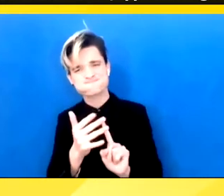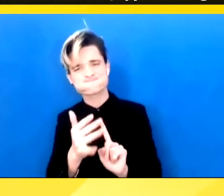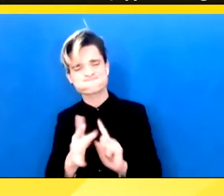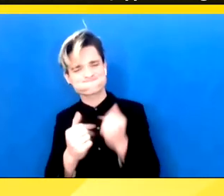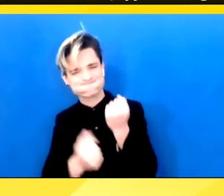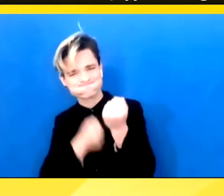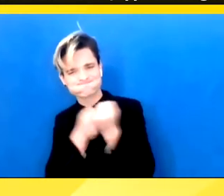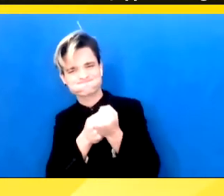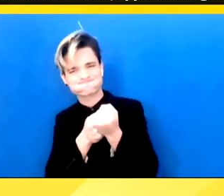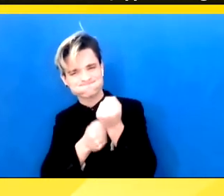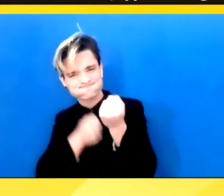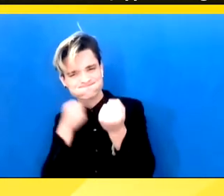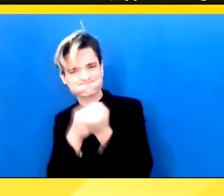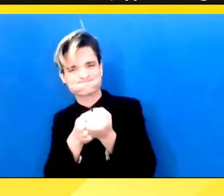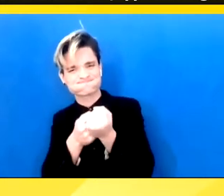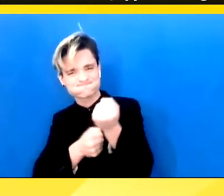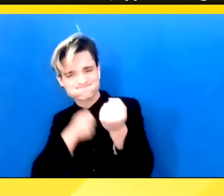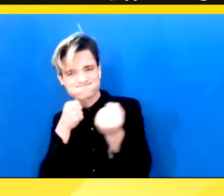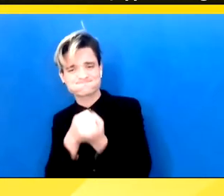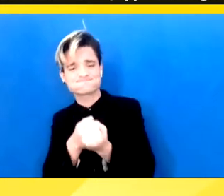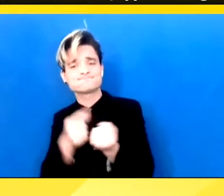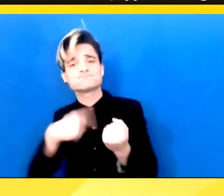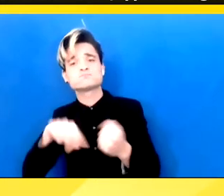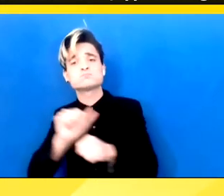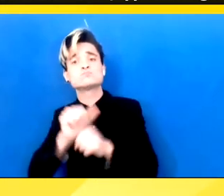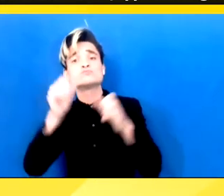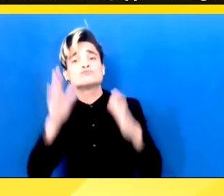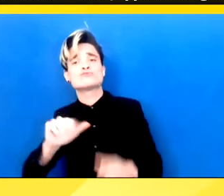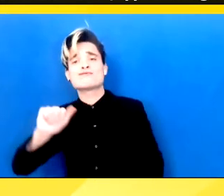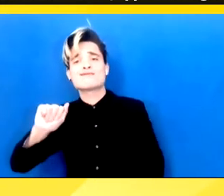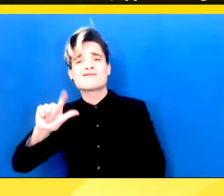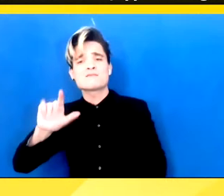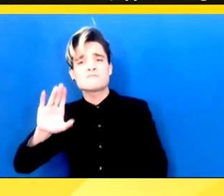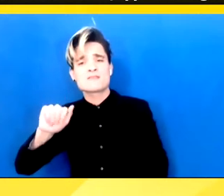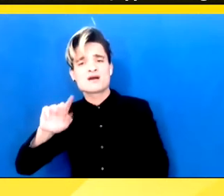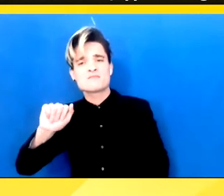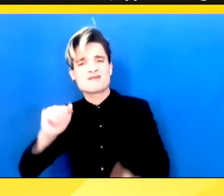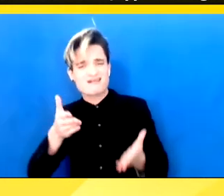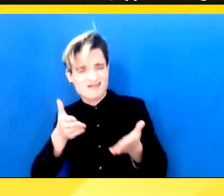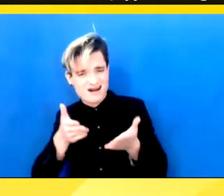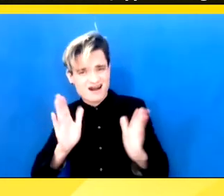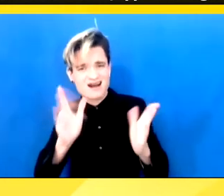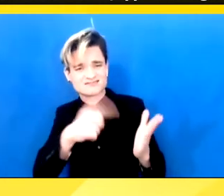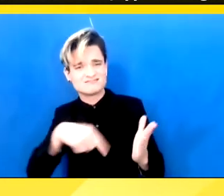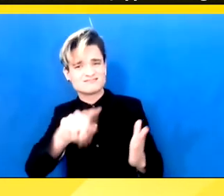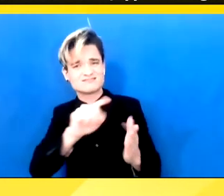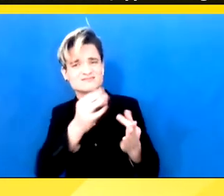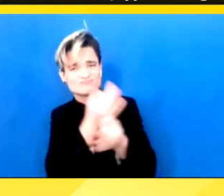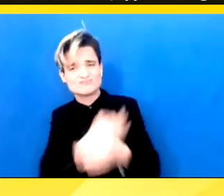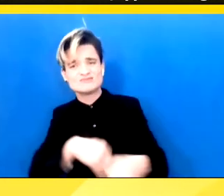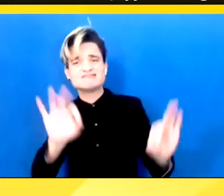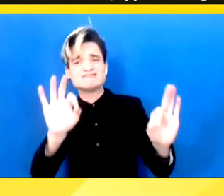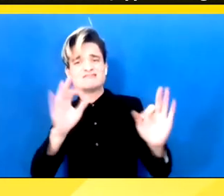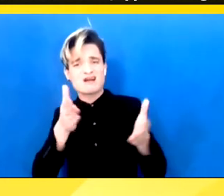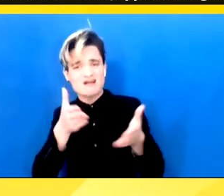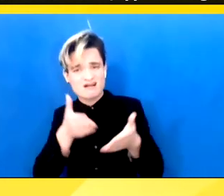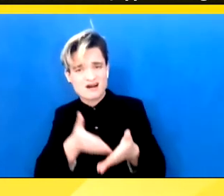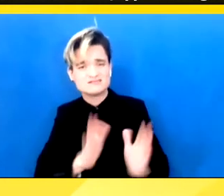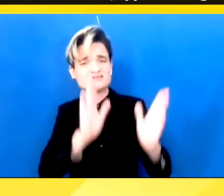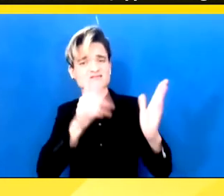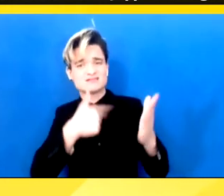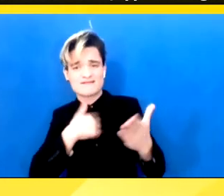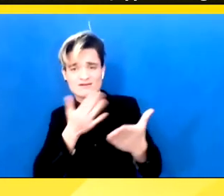union, to have that freedom, to have those rights, to have decency